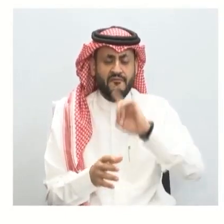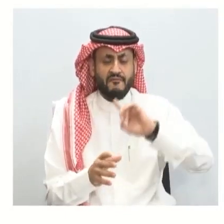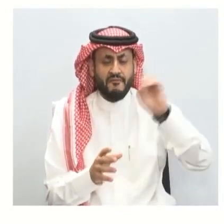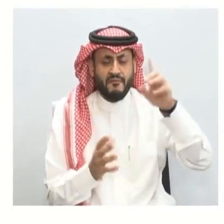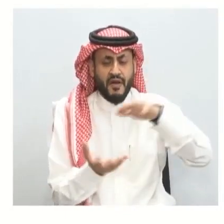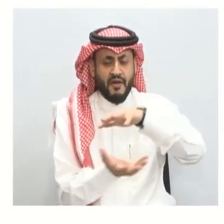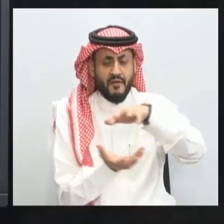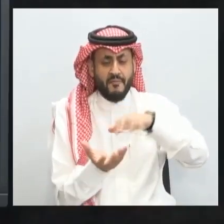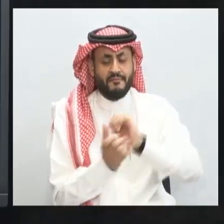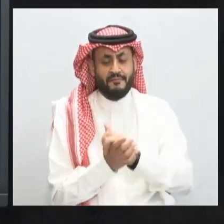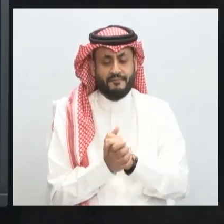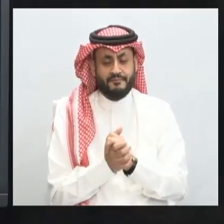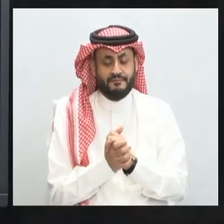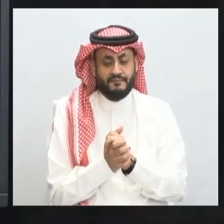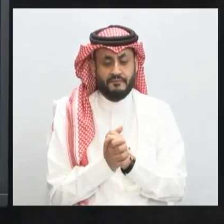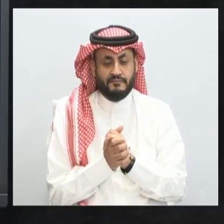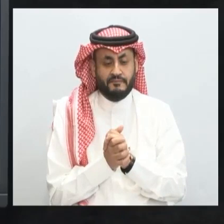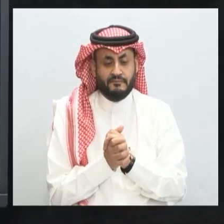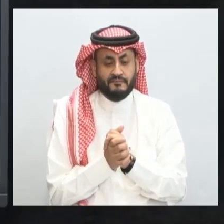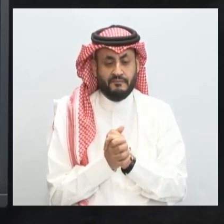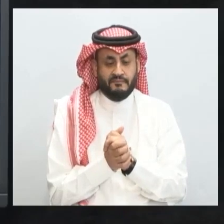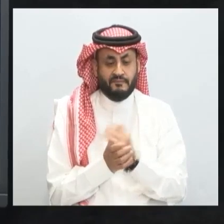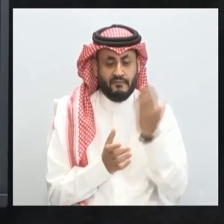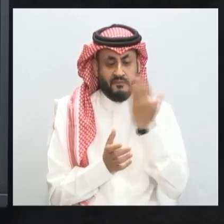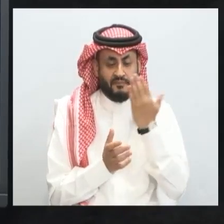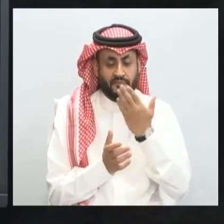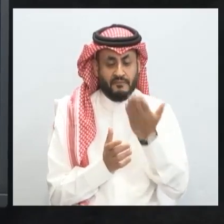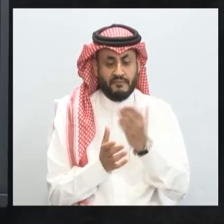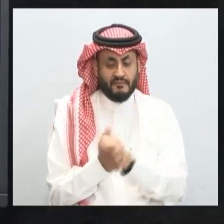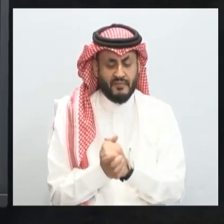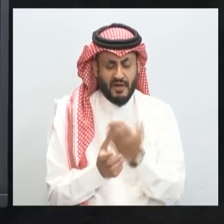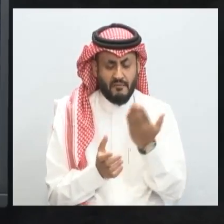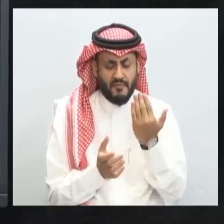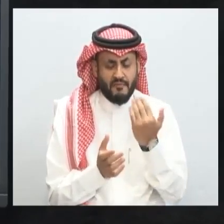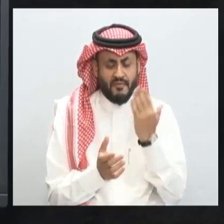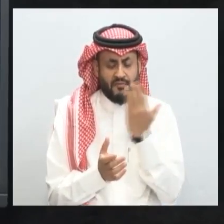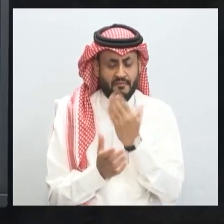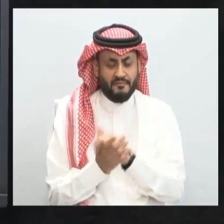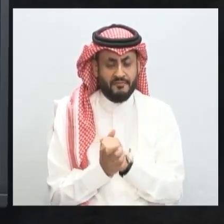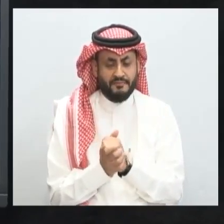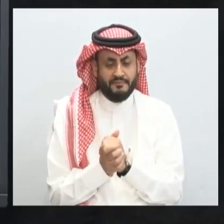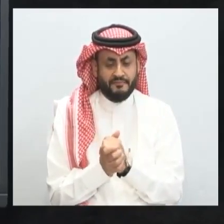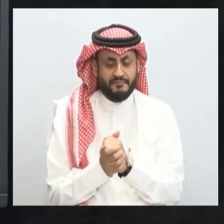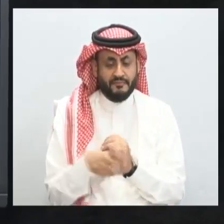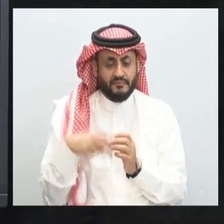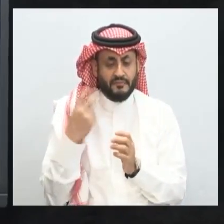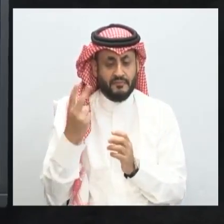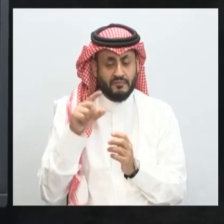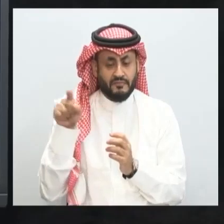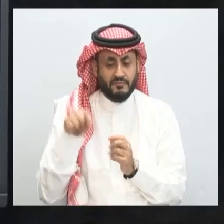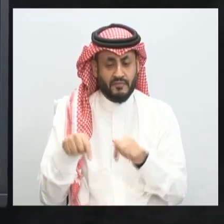on other planets. So we're going to read, but before reading, we do have two questions in the